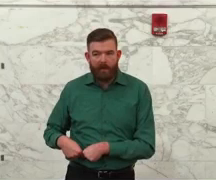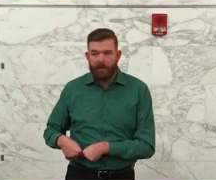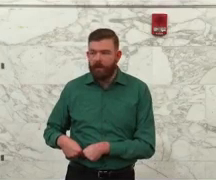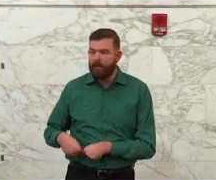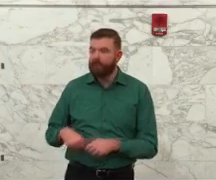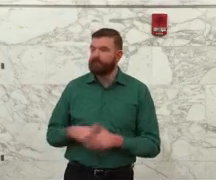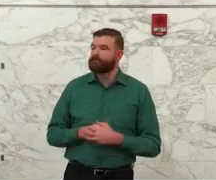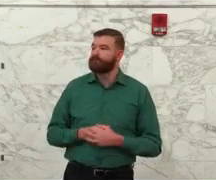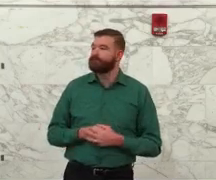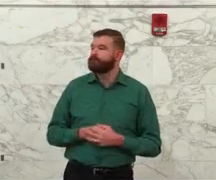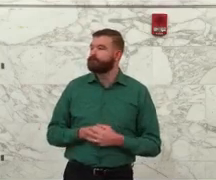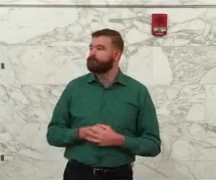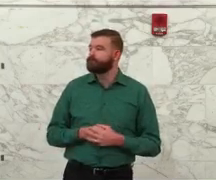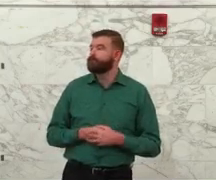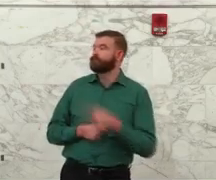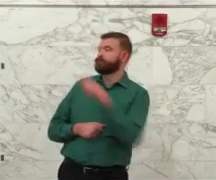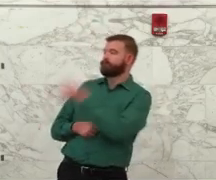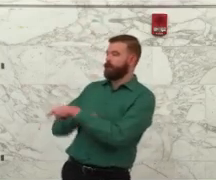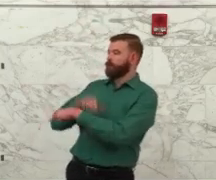stores, the home health